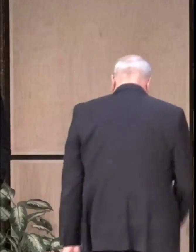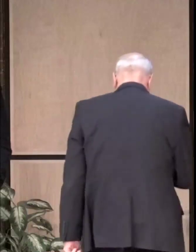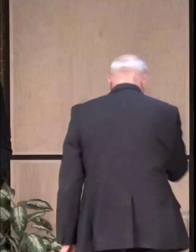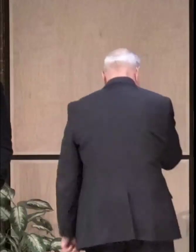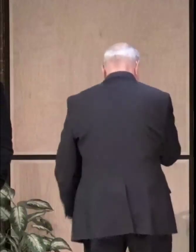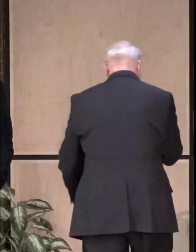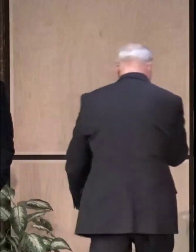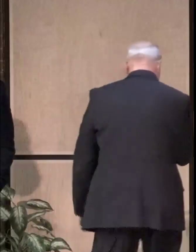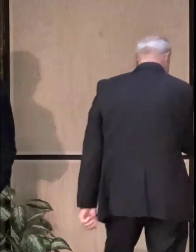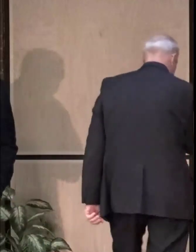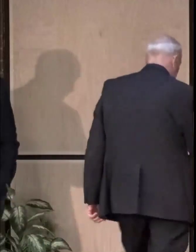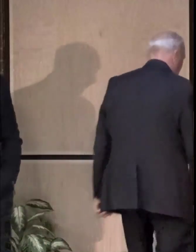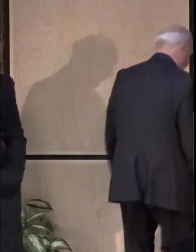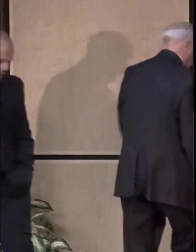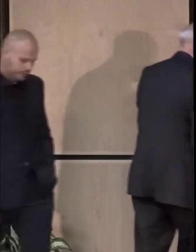Eight, yes.